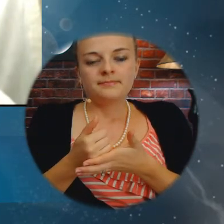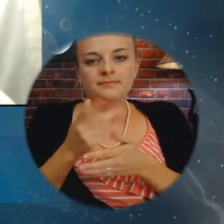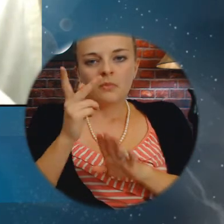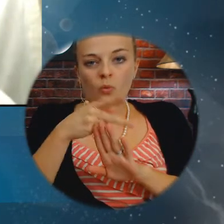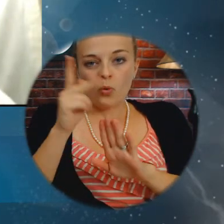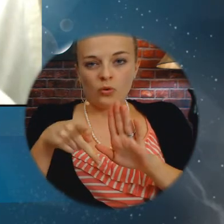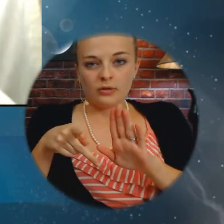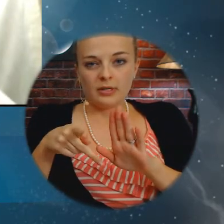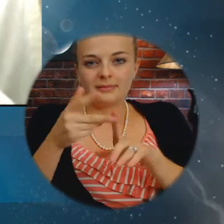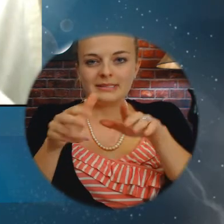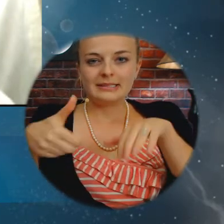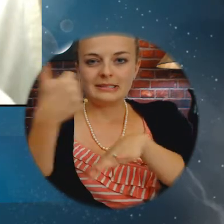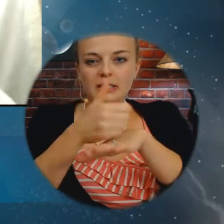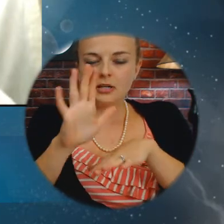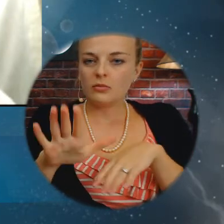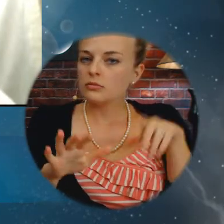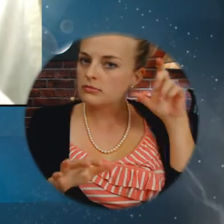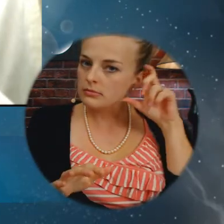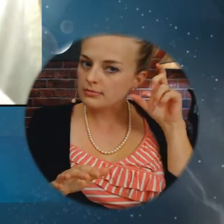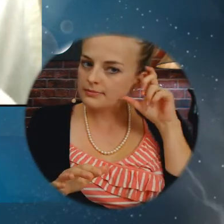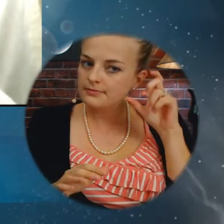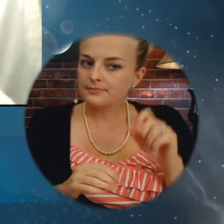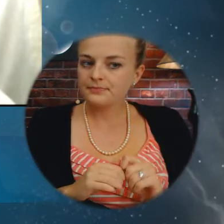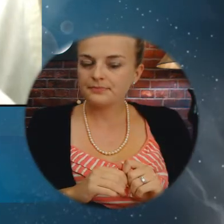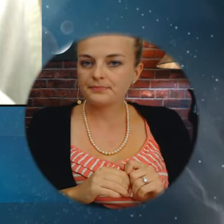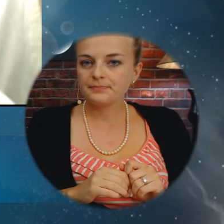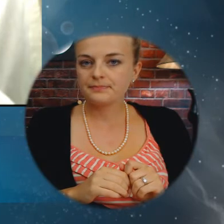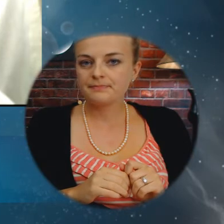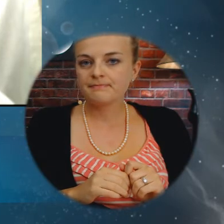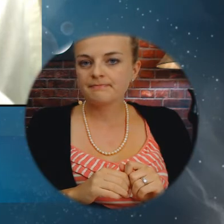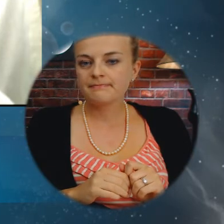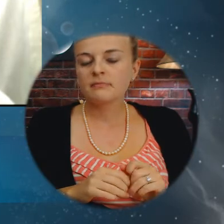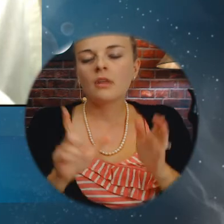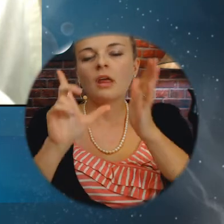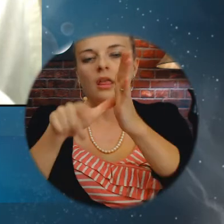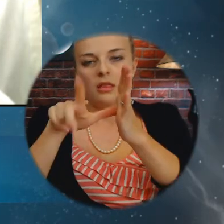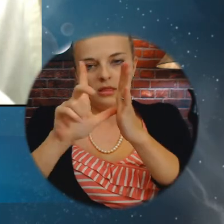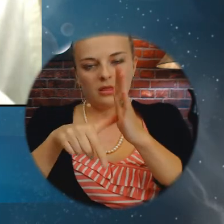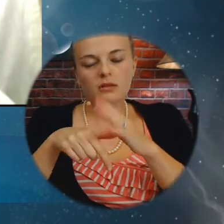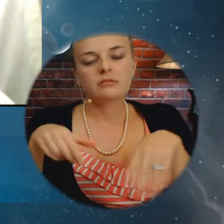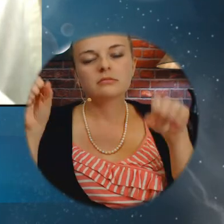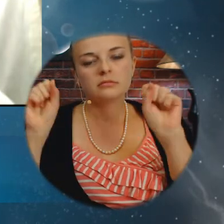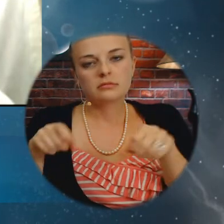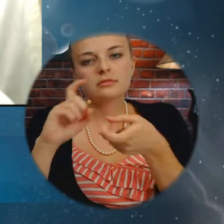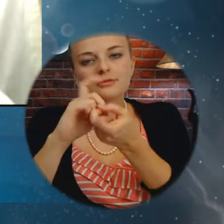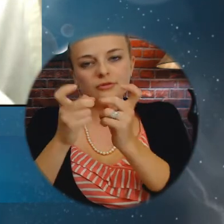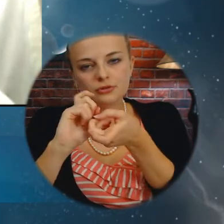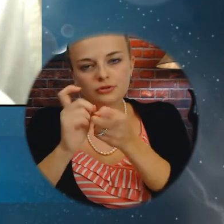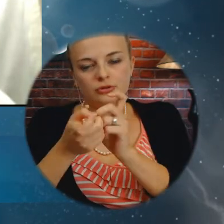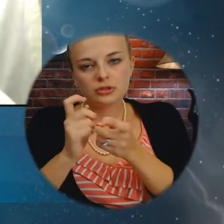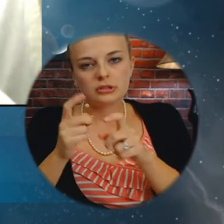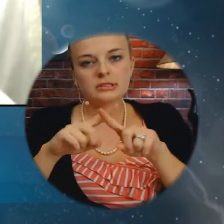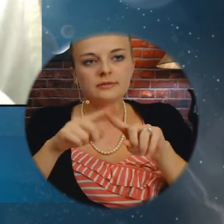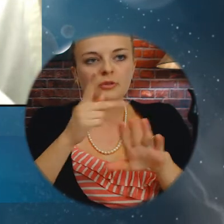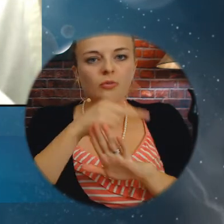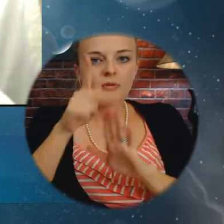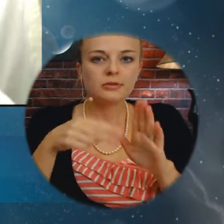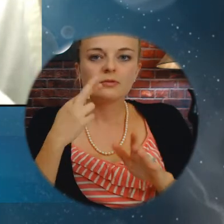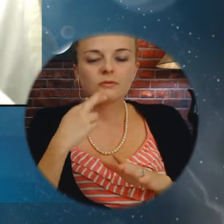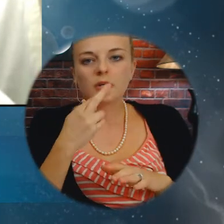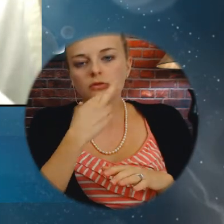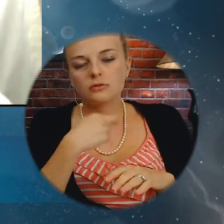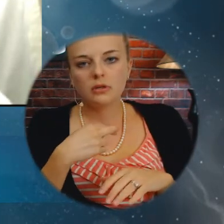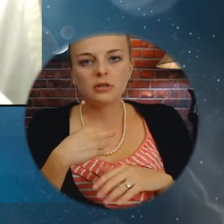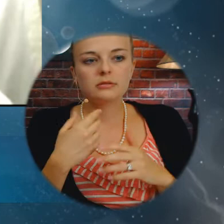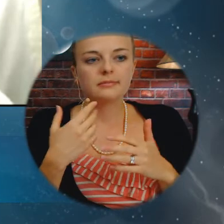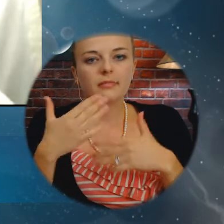then basically, once we do that, you know, we can make adjustments going down the road and we can save different programs for different listening situations.